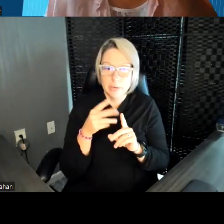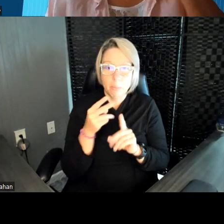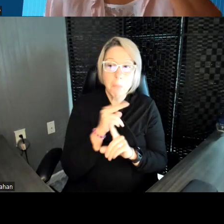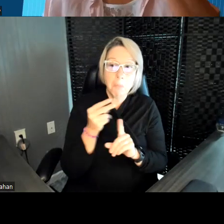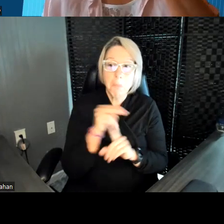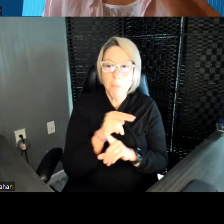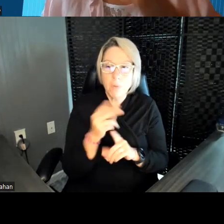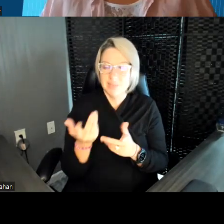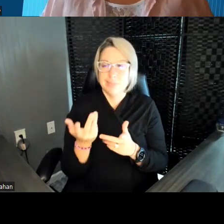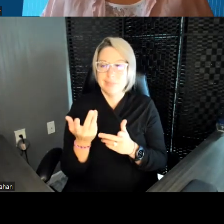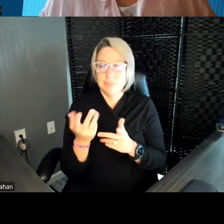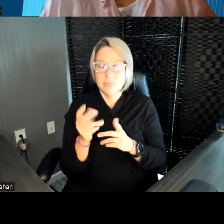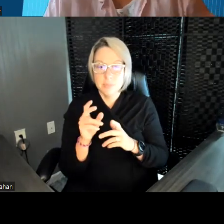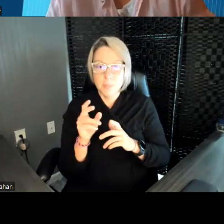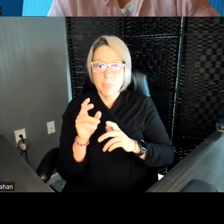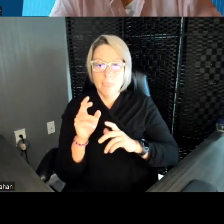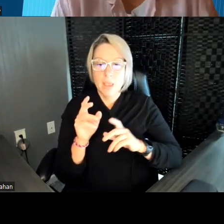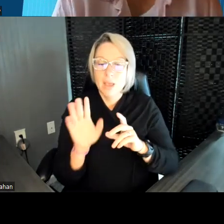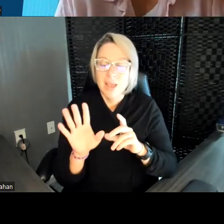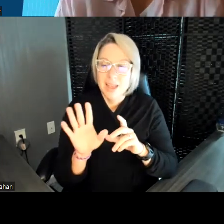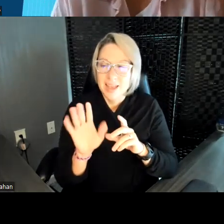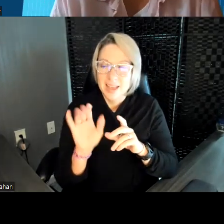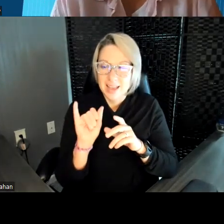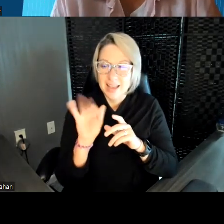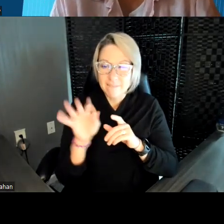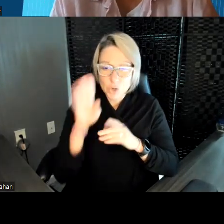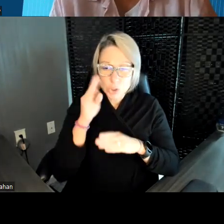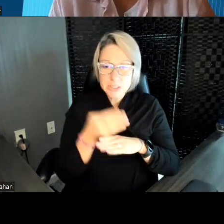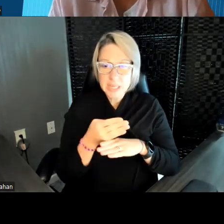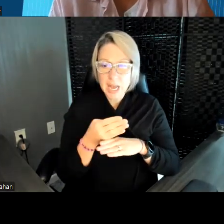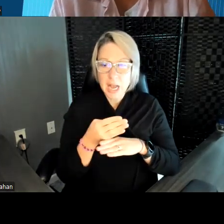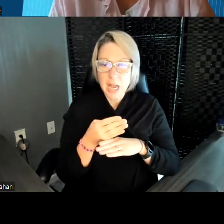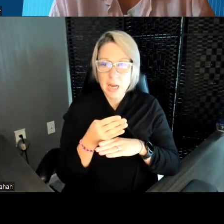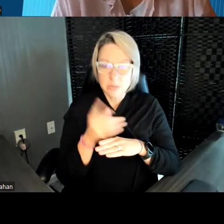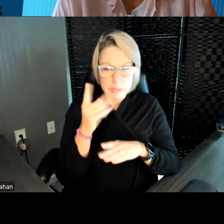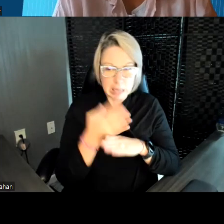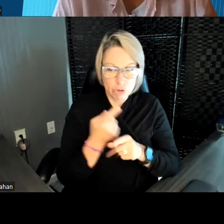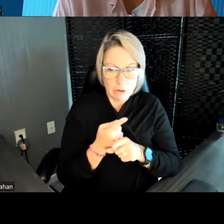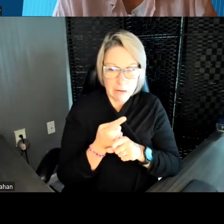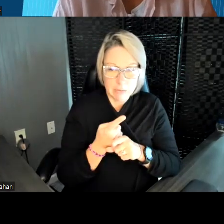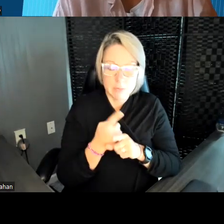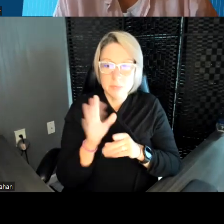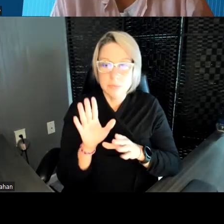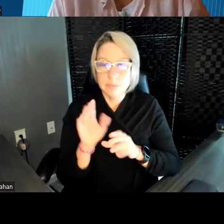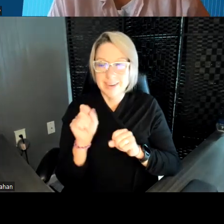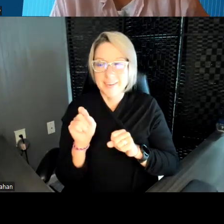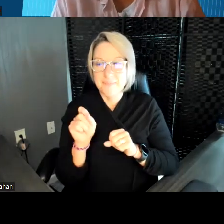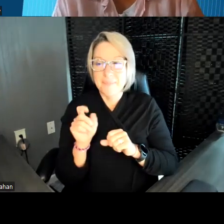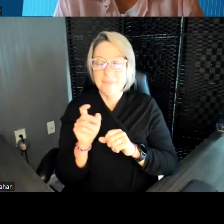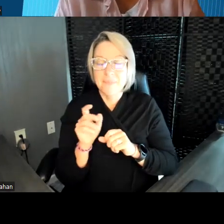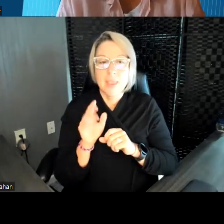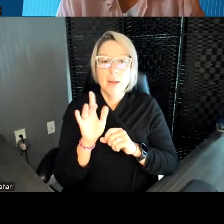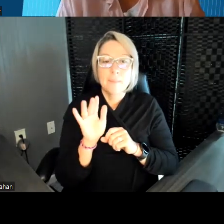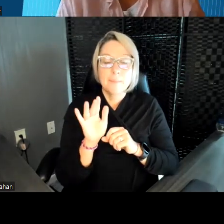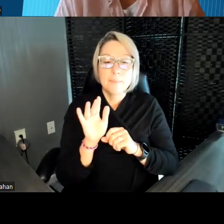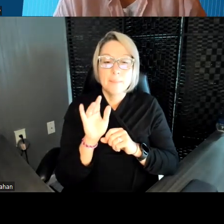Yeah, and I will say to you, so if your son, was it a son? I hope I'm not saying that wrong for some reason,